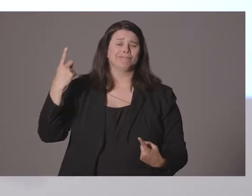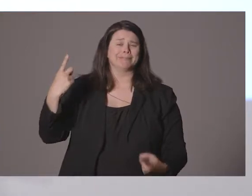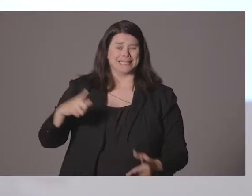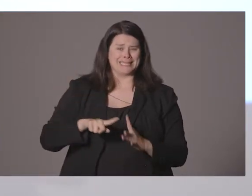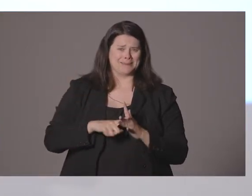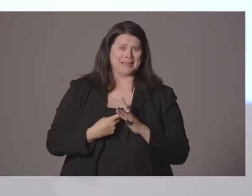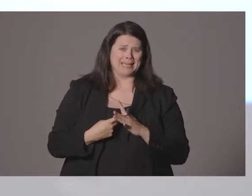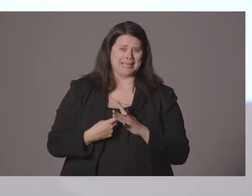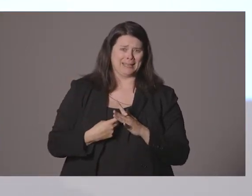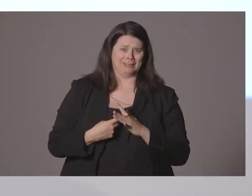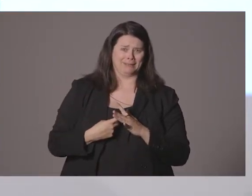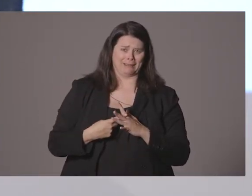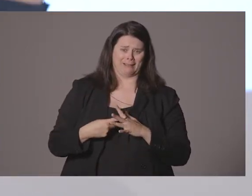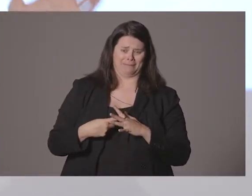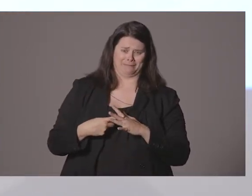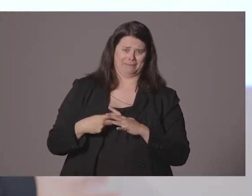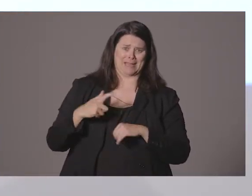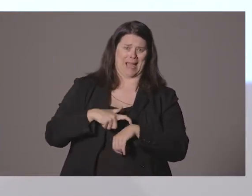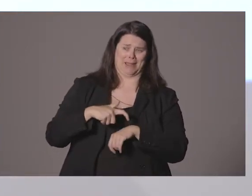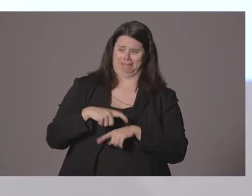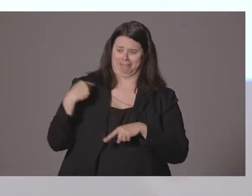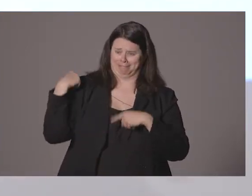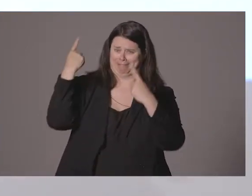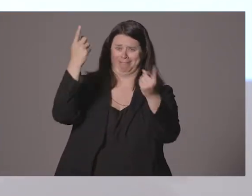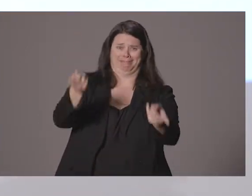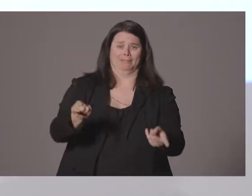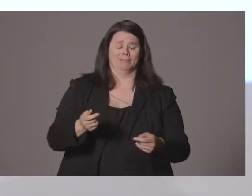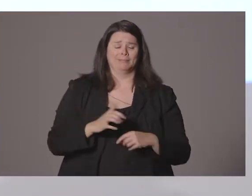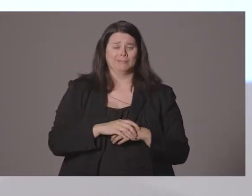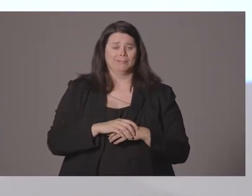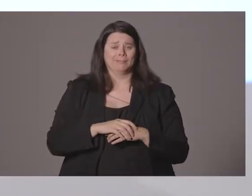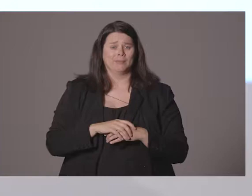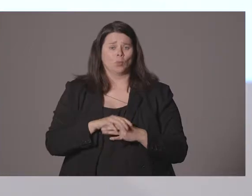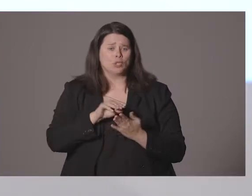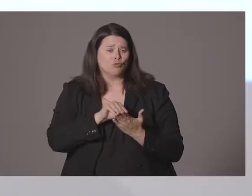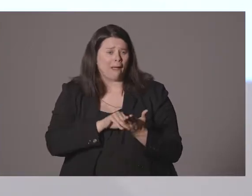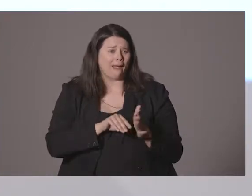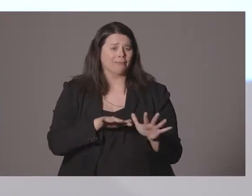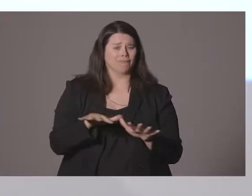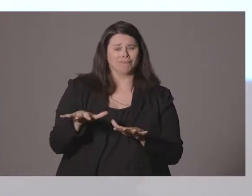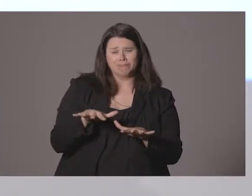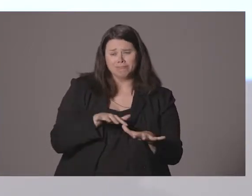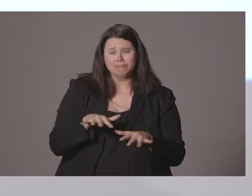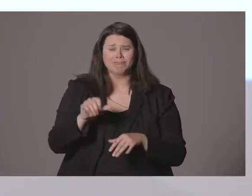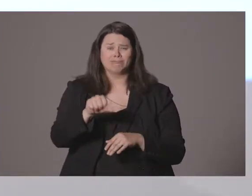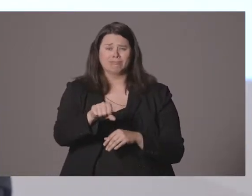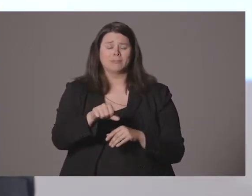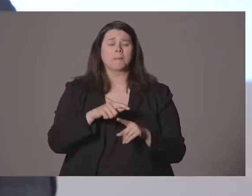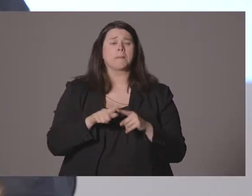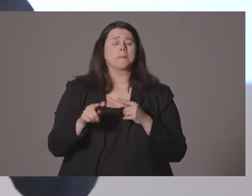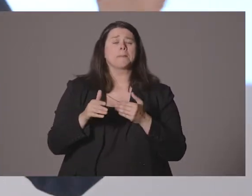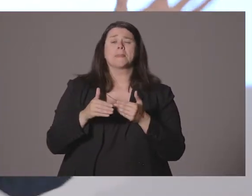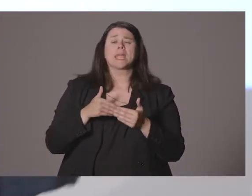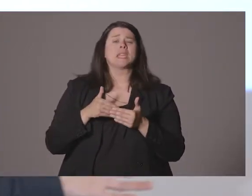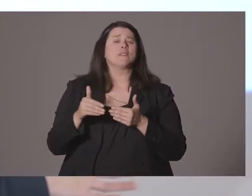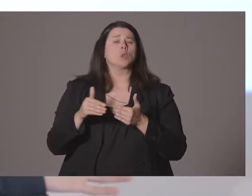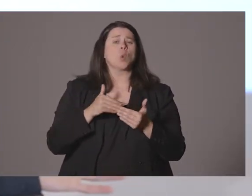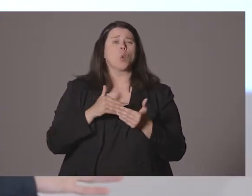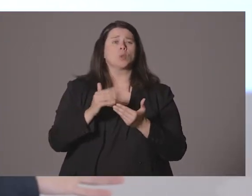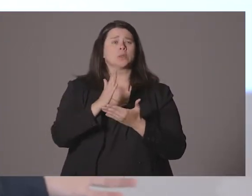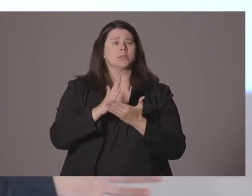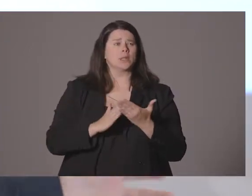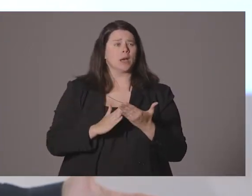Okay, so trauma is as old as time, right? And it takes on different forms, and we track it in